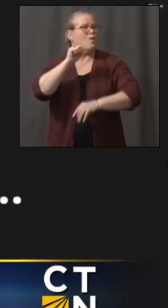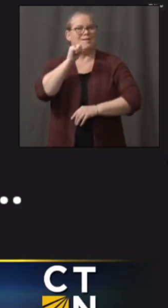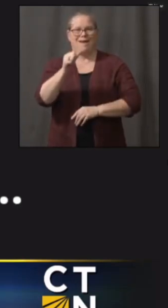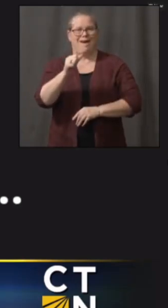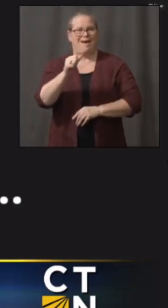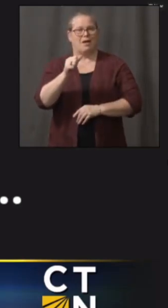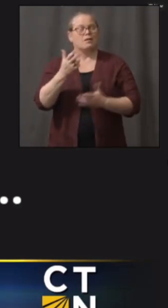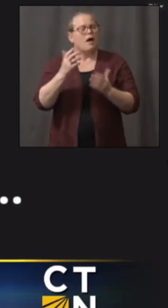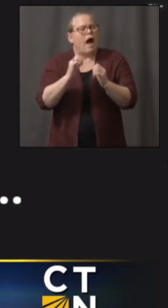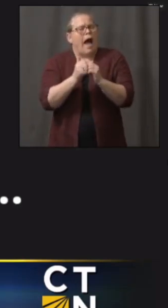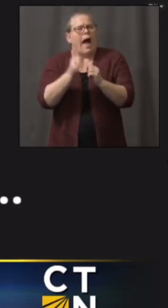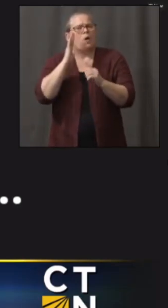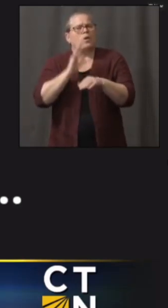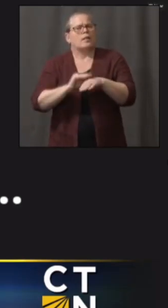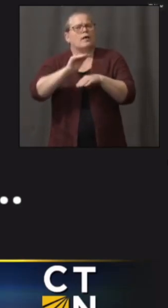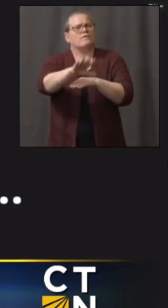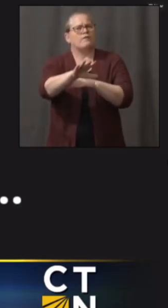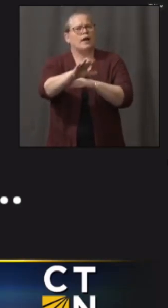infection rate?